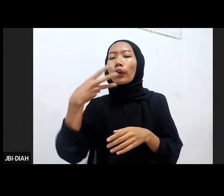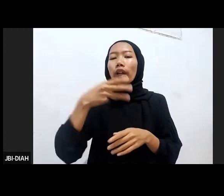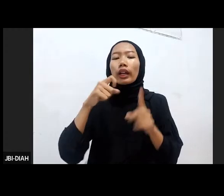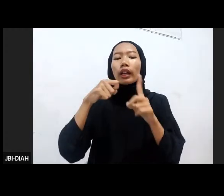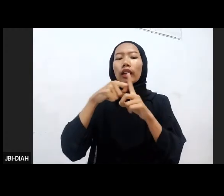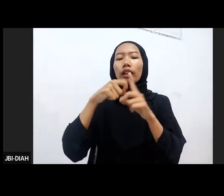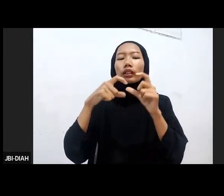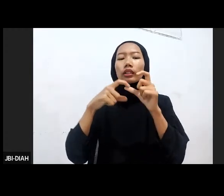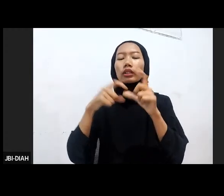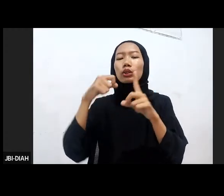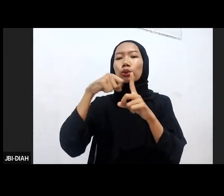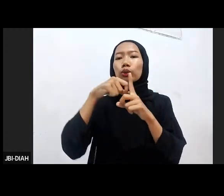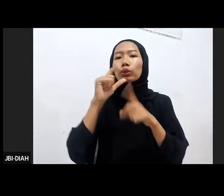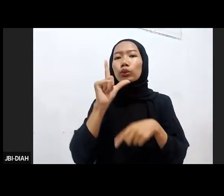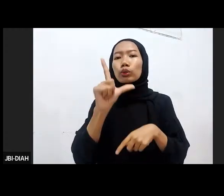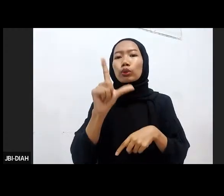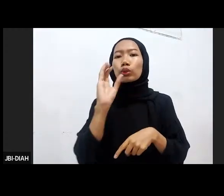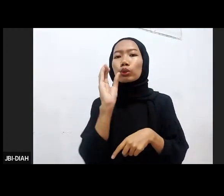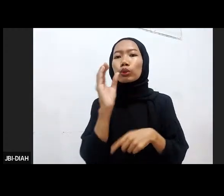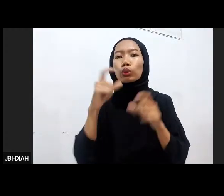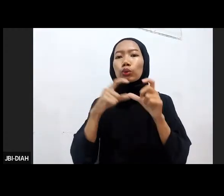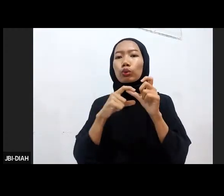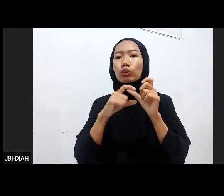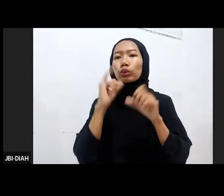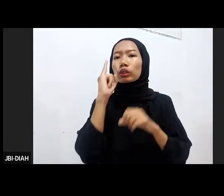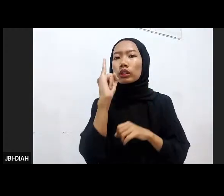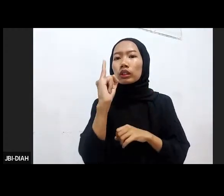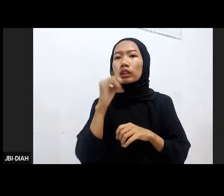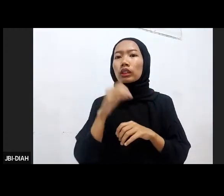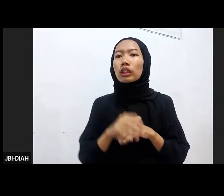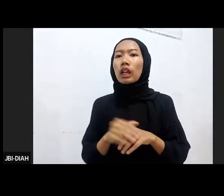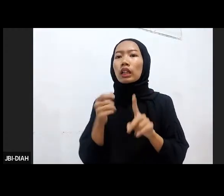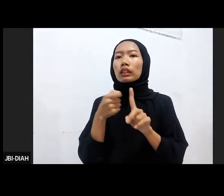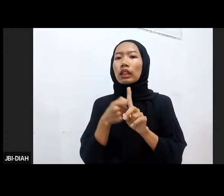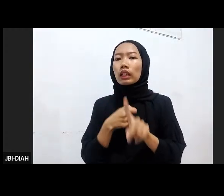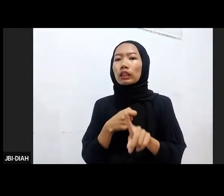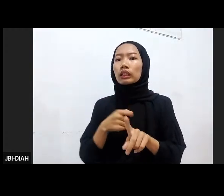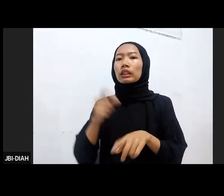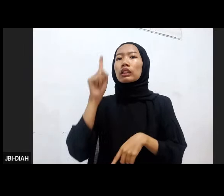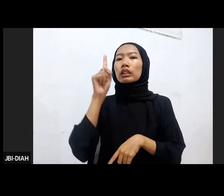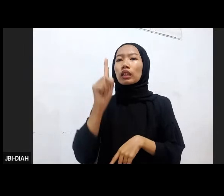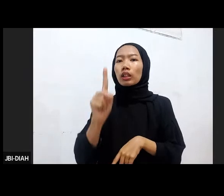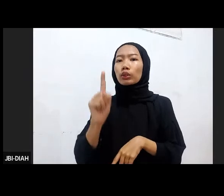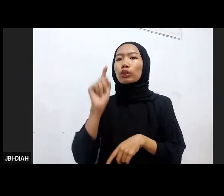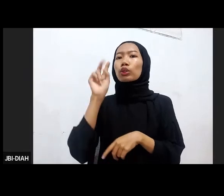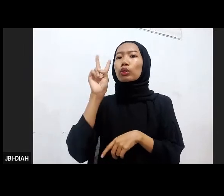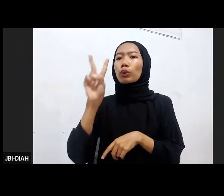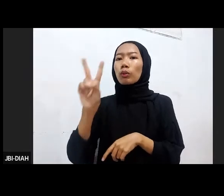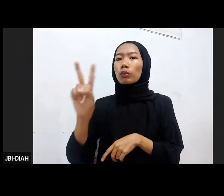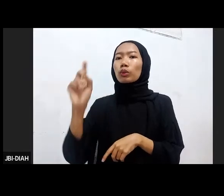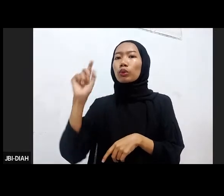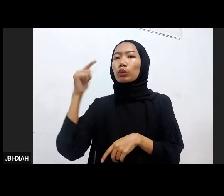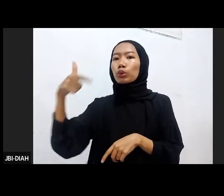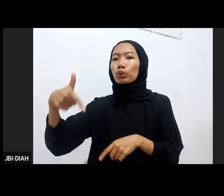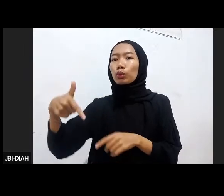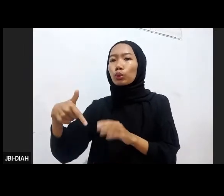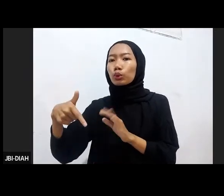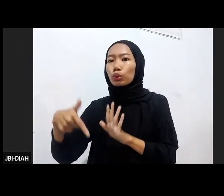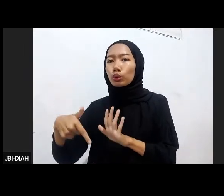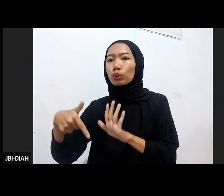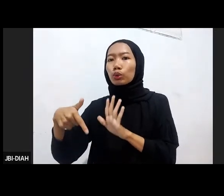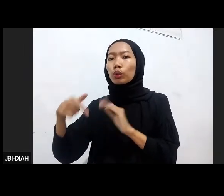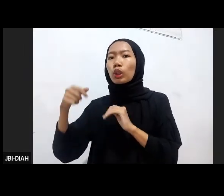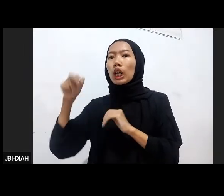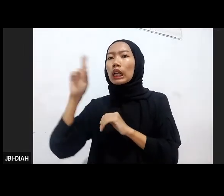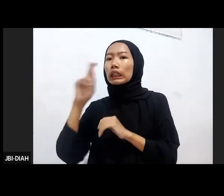was 187,000 people in this study I'm relying on, which I'll send through for circulation after the session if people are